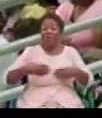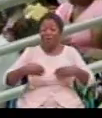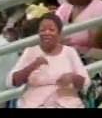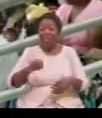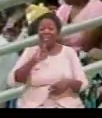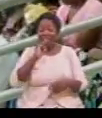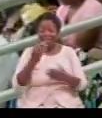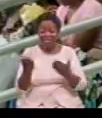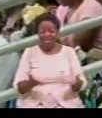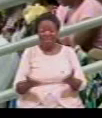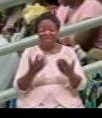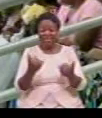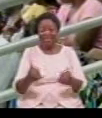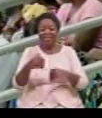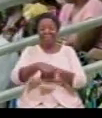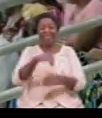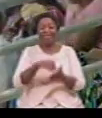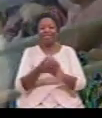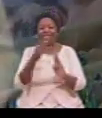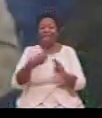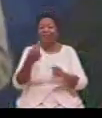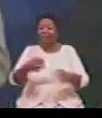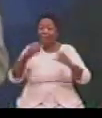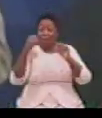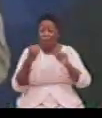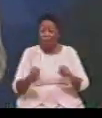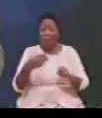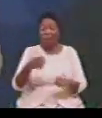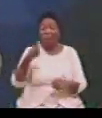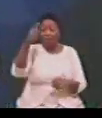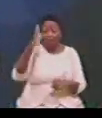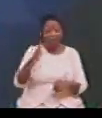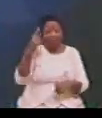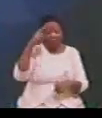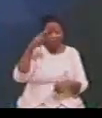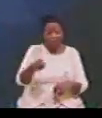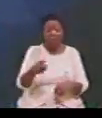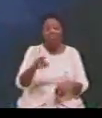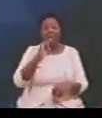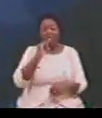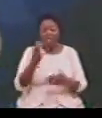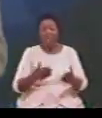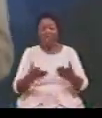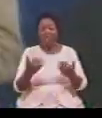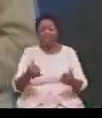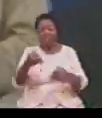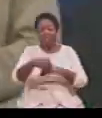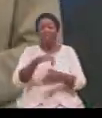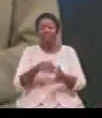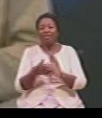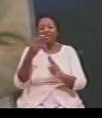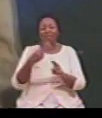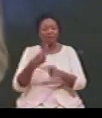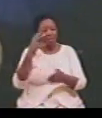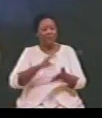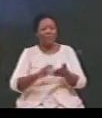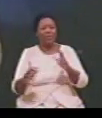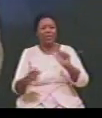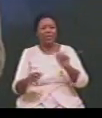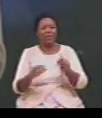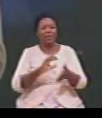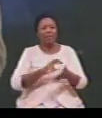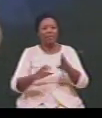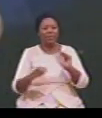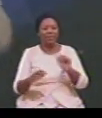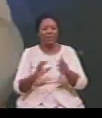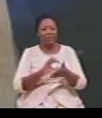is here tonight. The power of God for you is here tonight. Look at verse 13. In